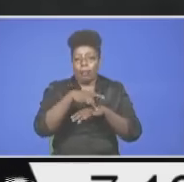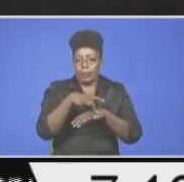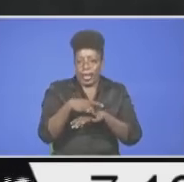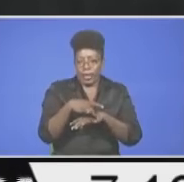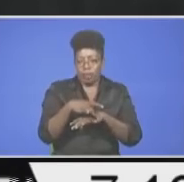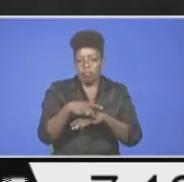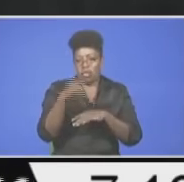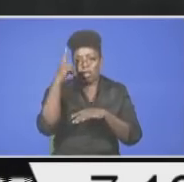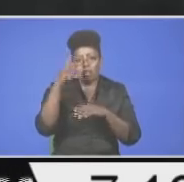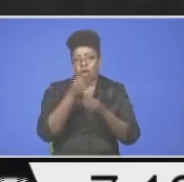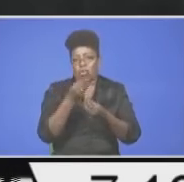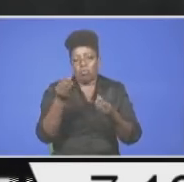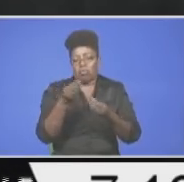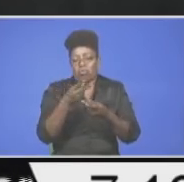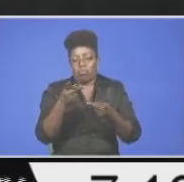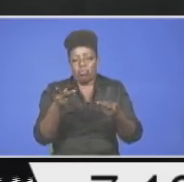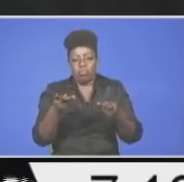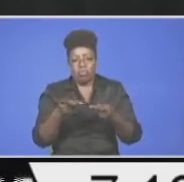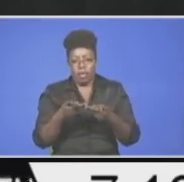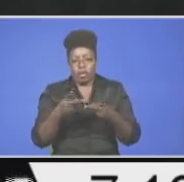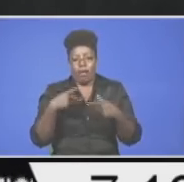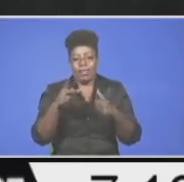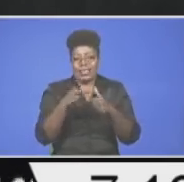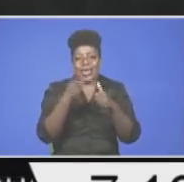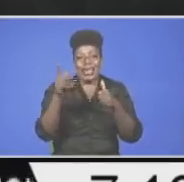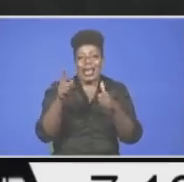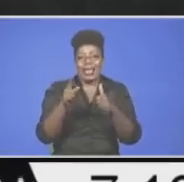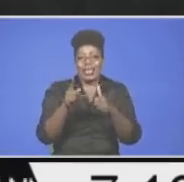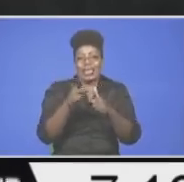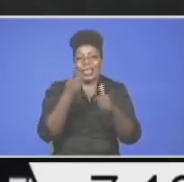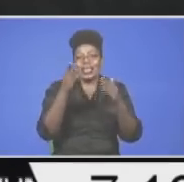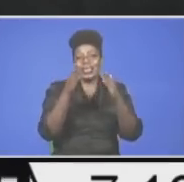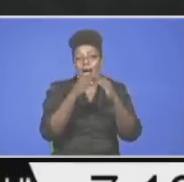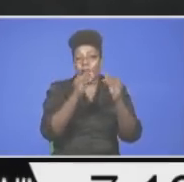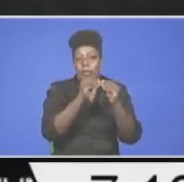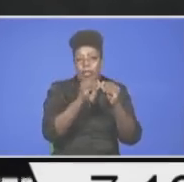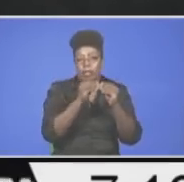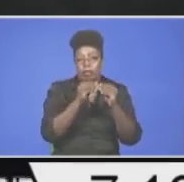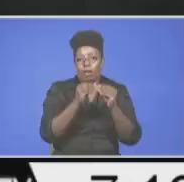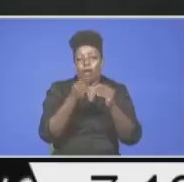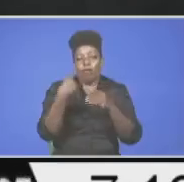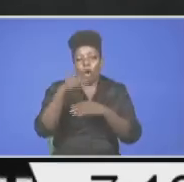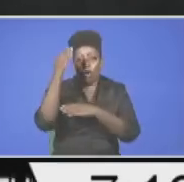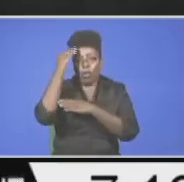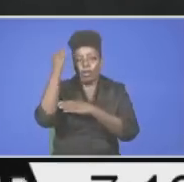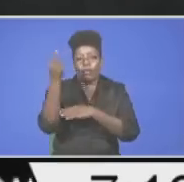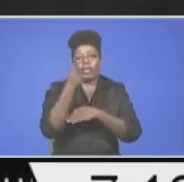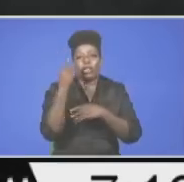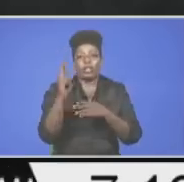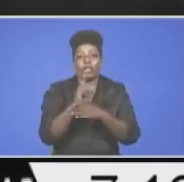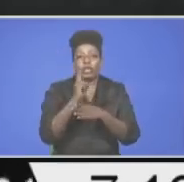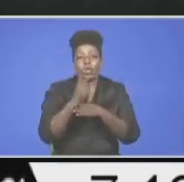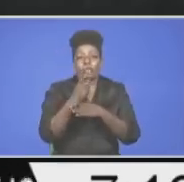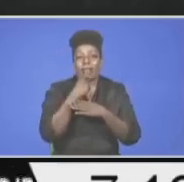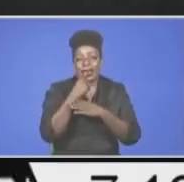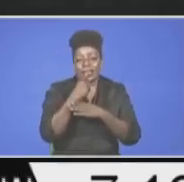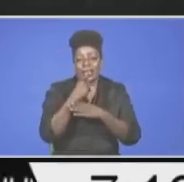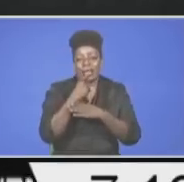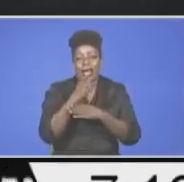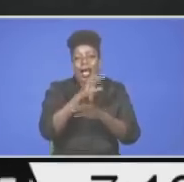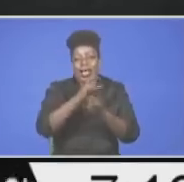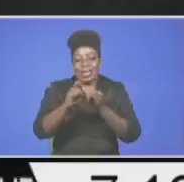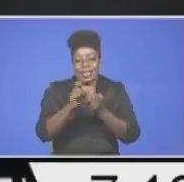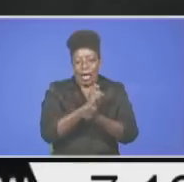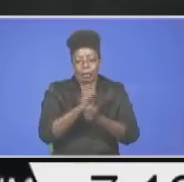better place to have our second town meeting to increase awareness on single-use plastics and their effects to the